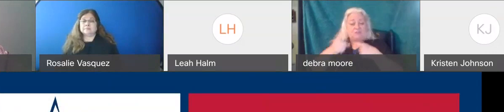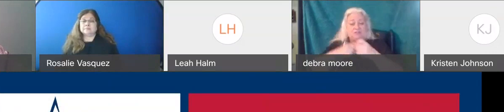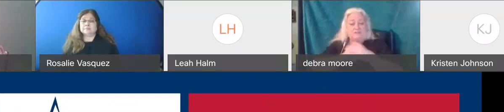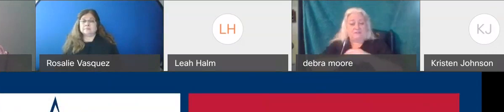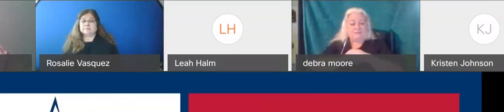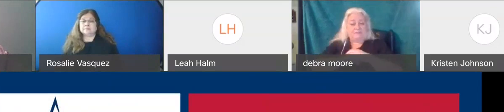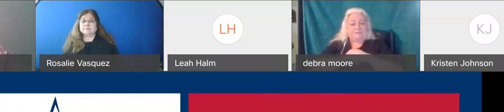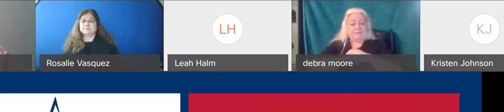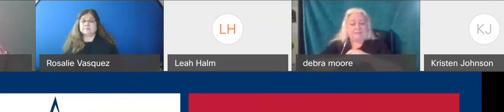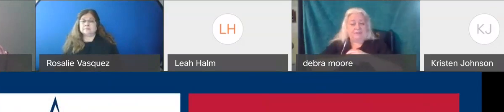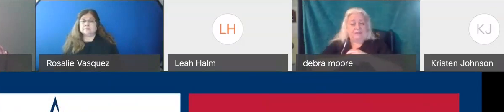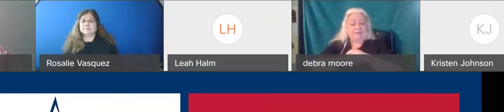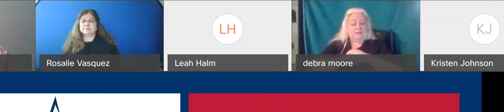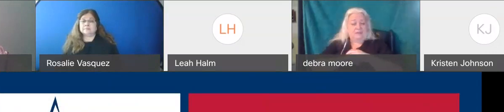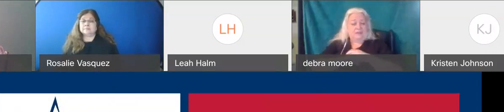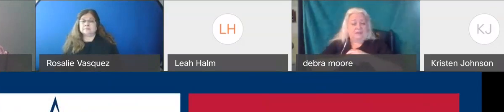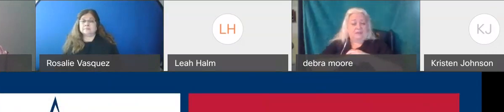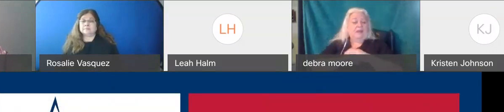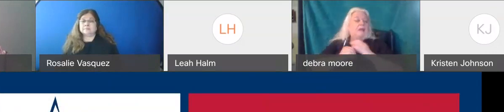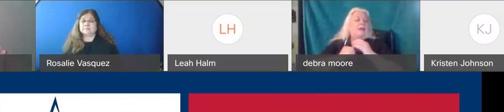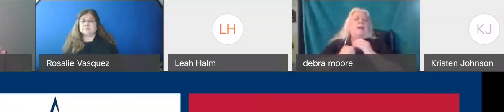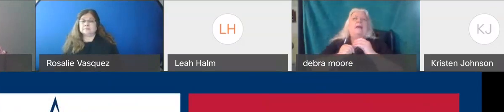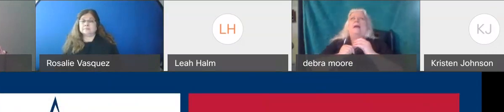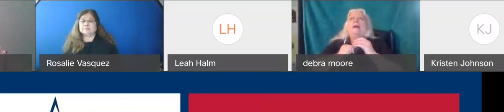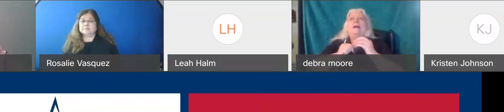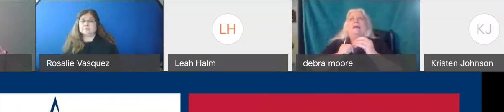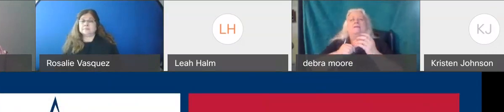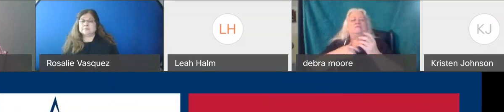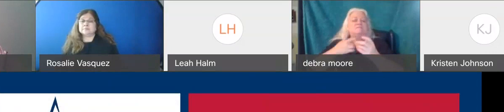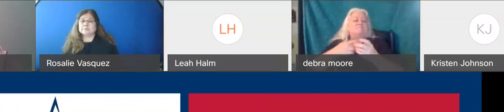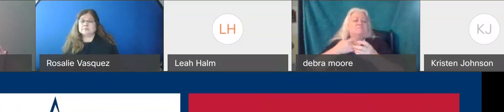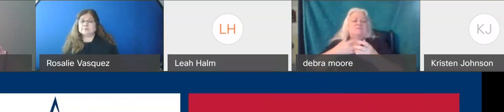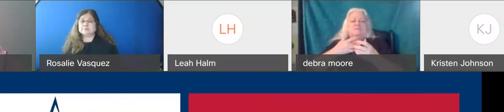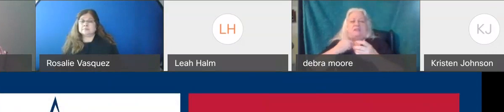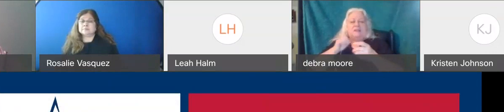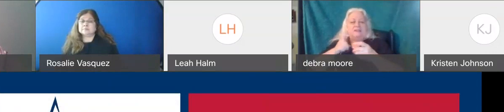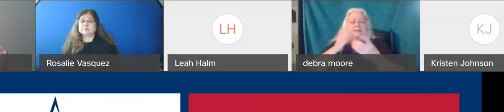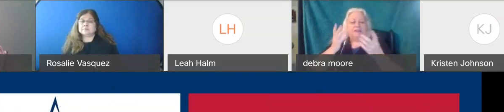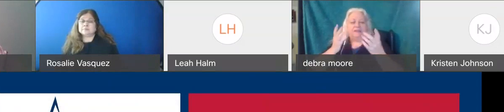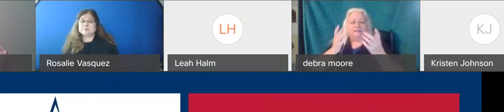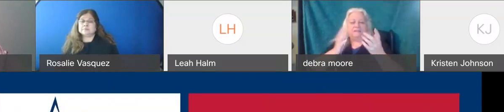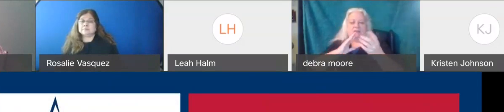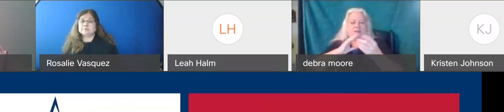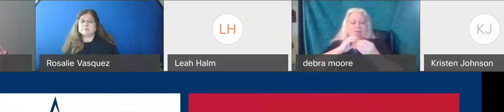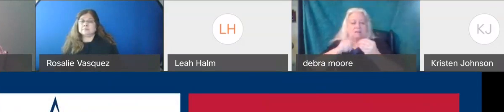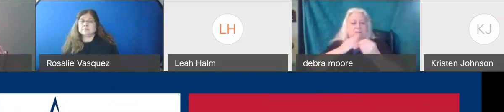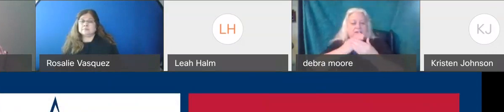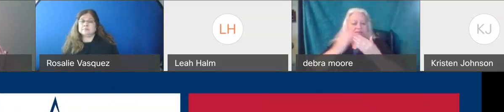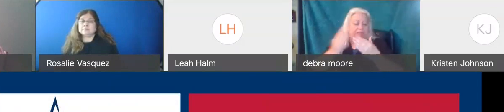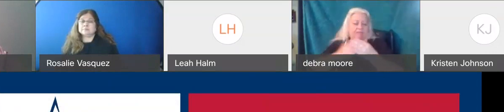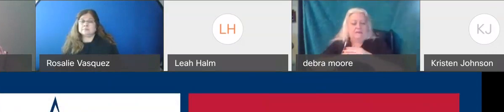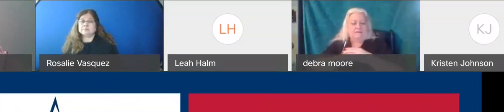Feel free to ask any questions, even if it doesn't relate to specifically to something we're covering. I'm in the chat.